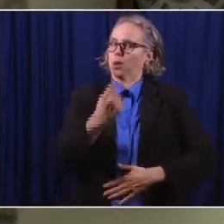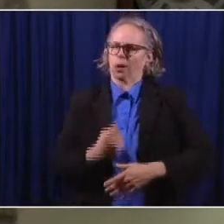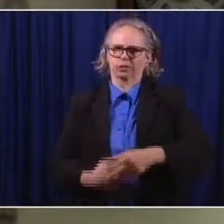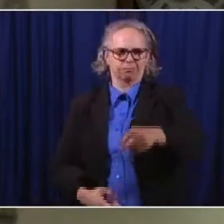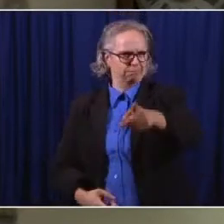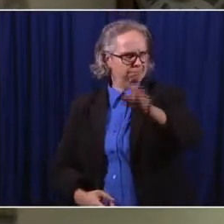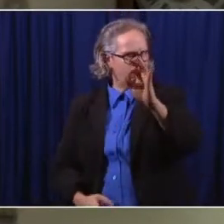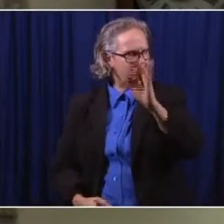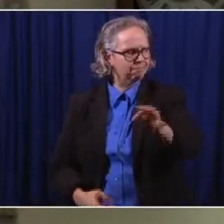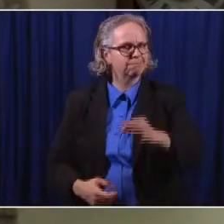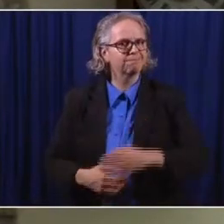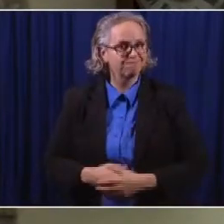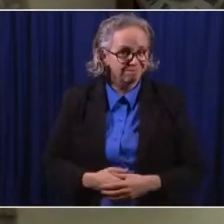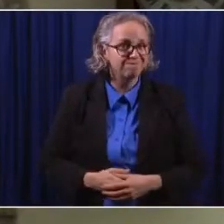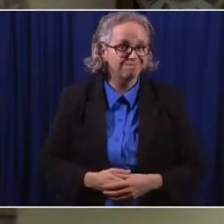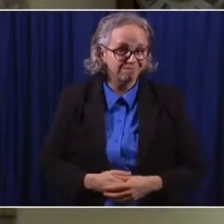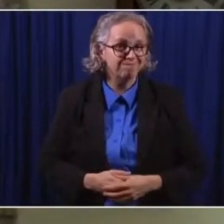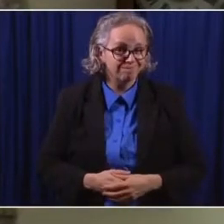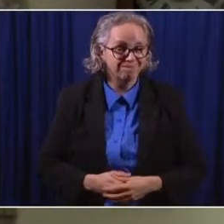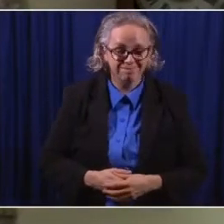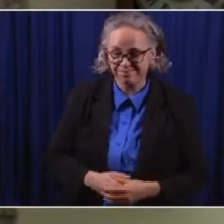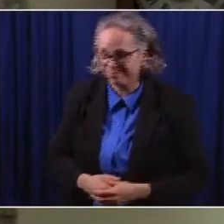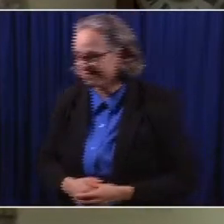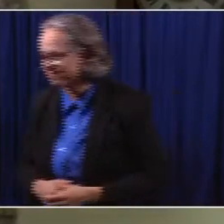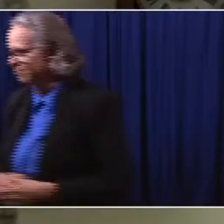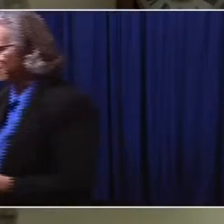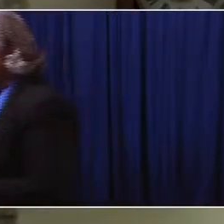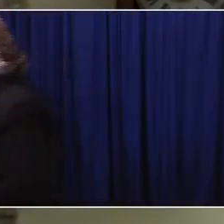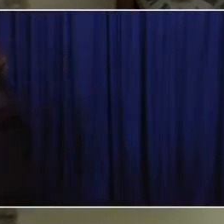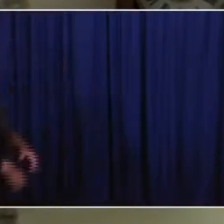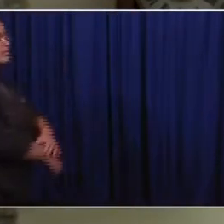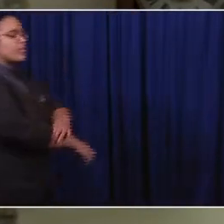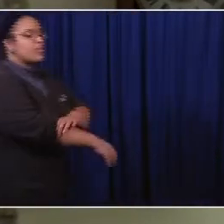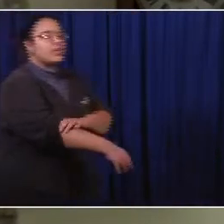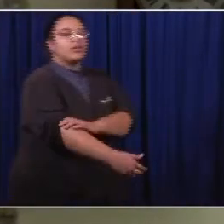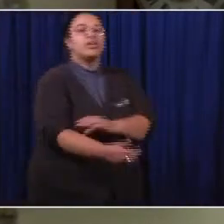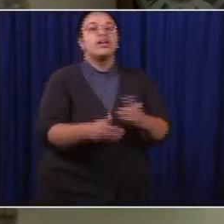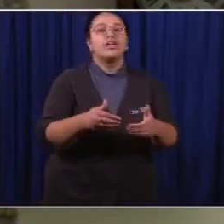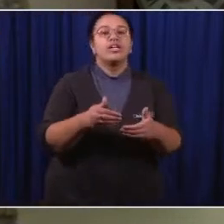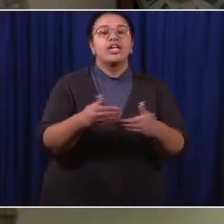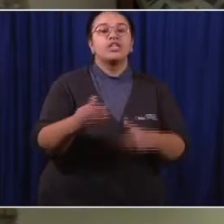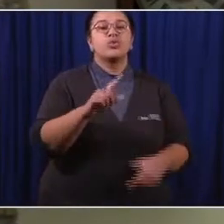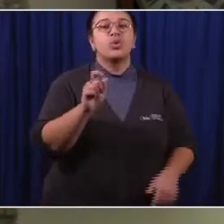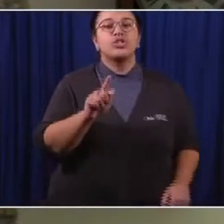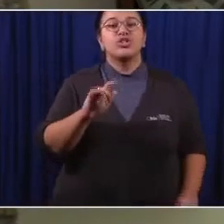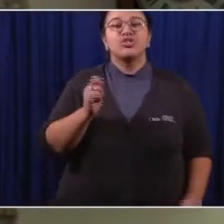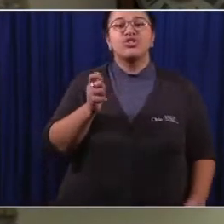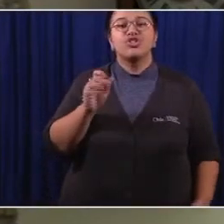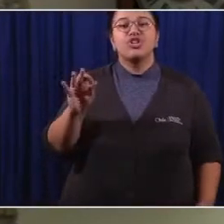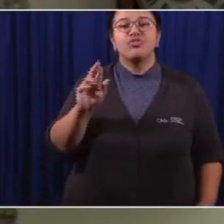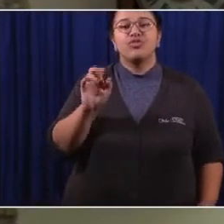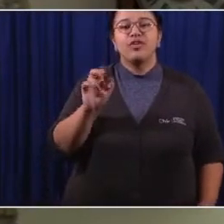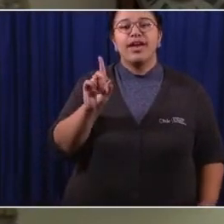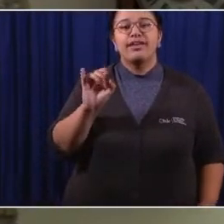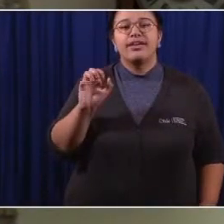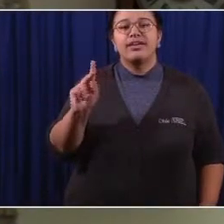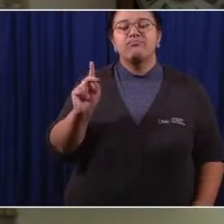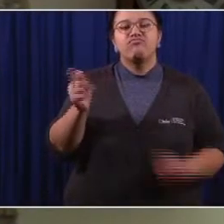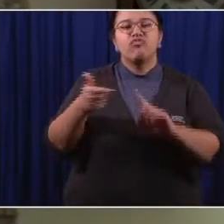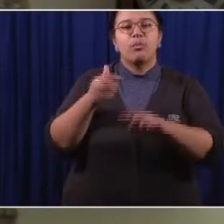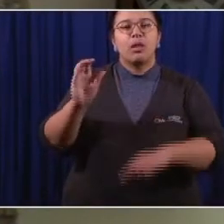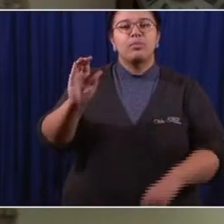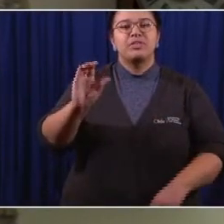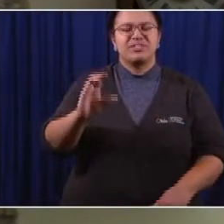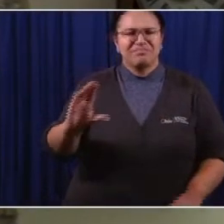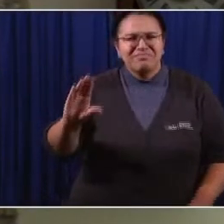direction. Next question is from Jeff Reddick at WSYX in Columbus. Hi,